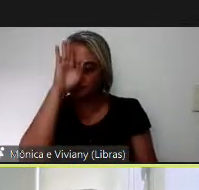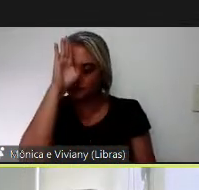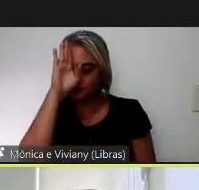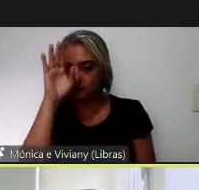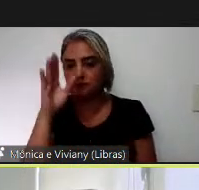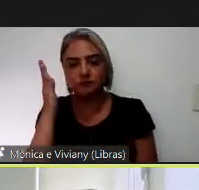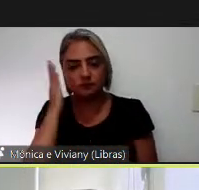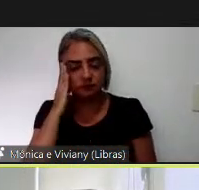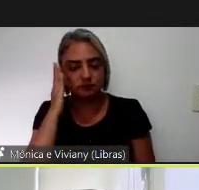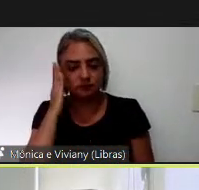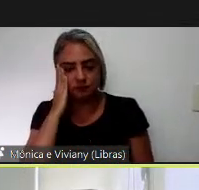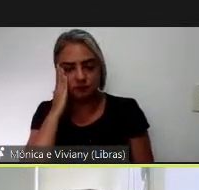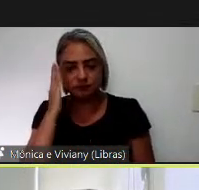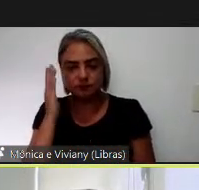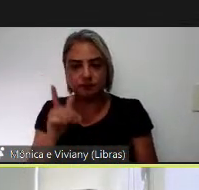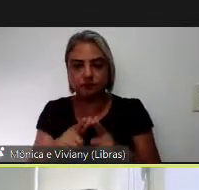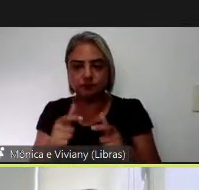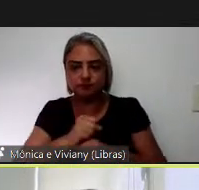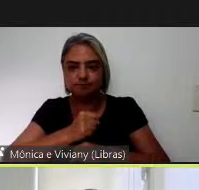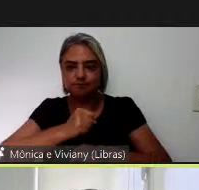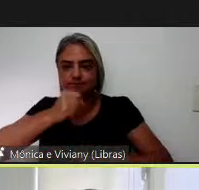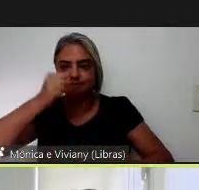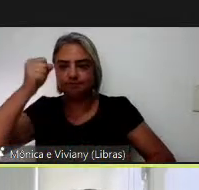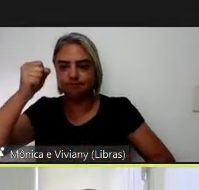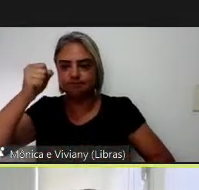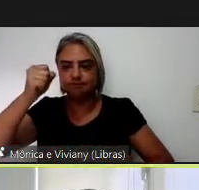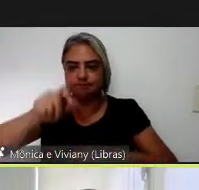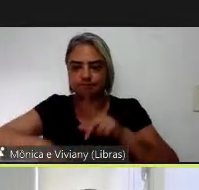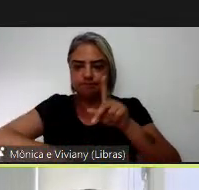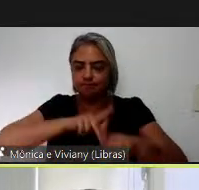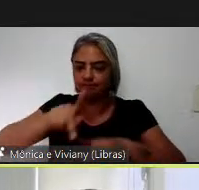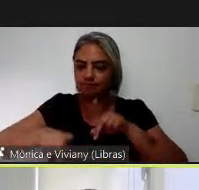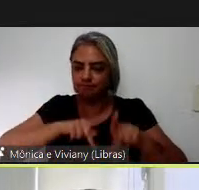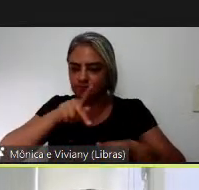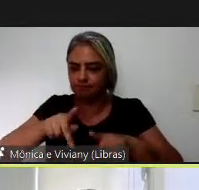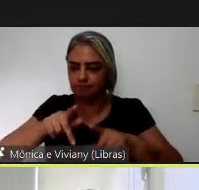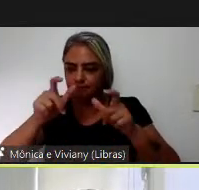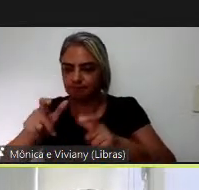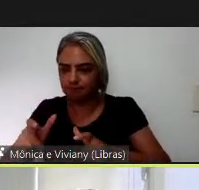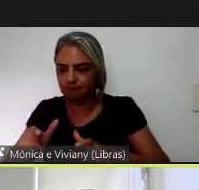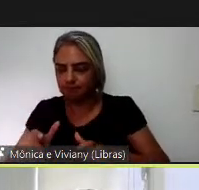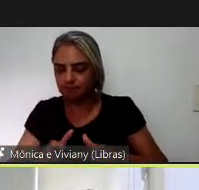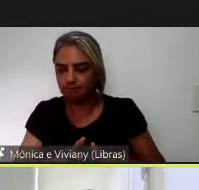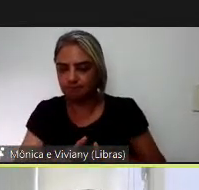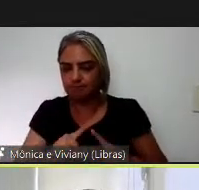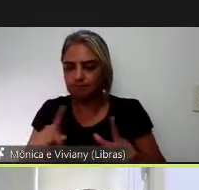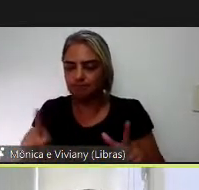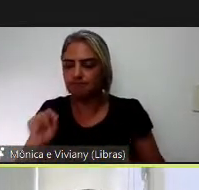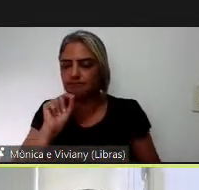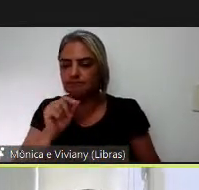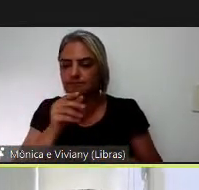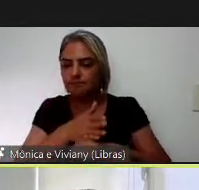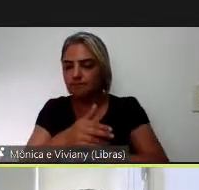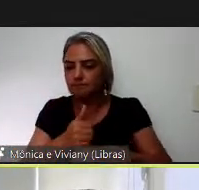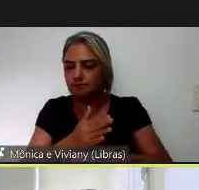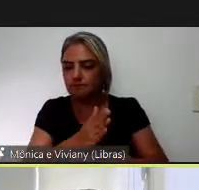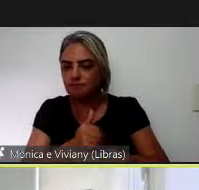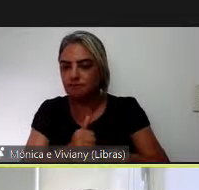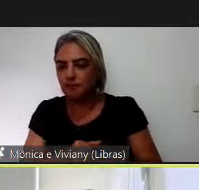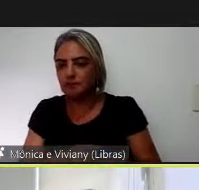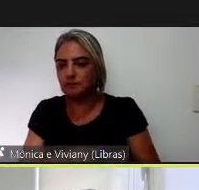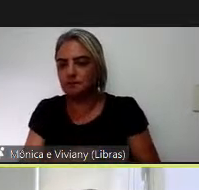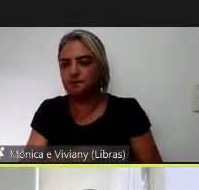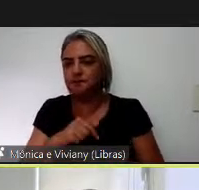access is a challenge, consider the dimension of our population in our territory.